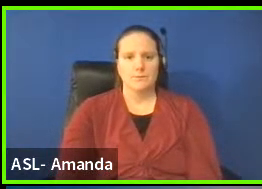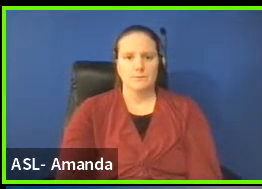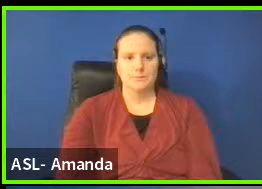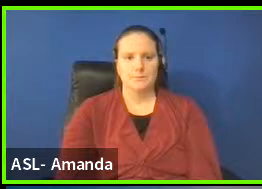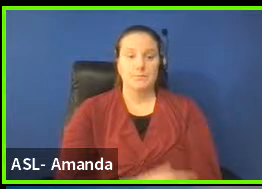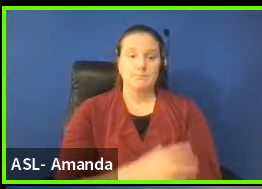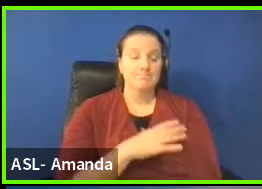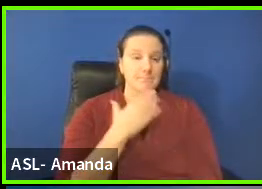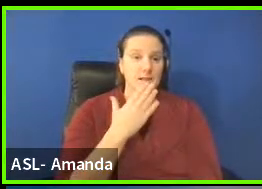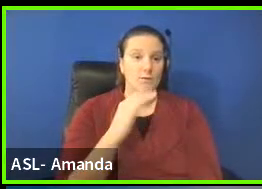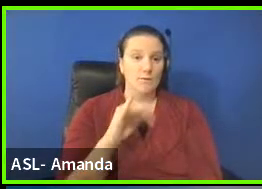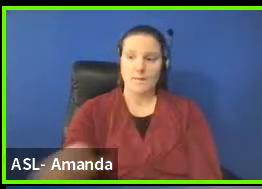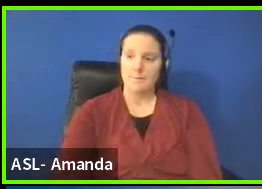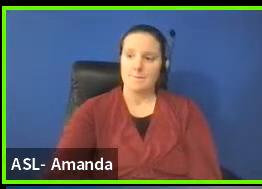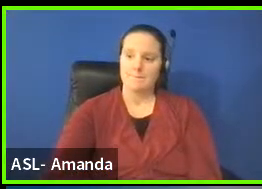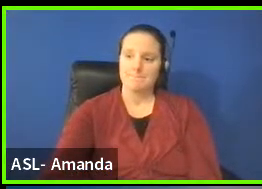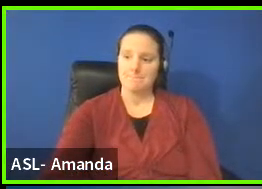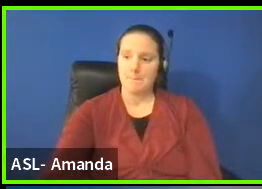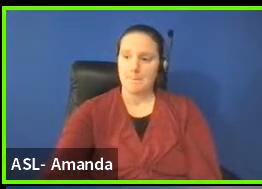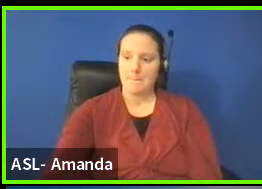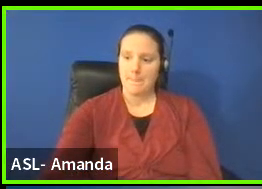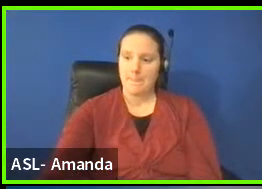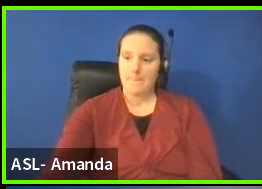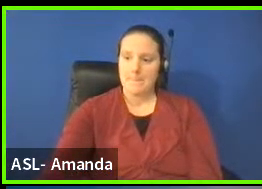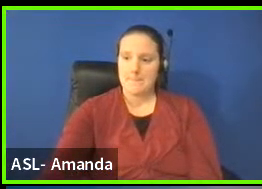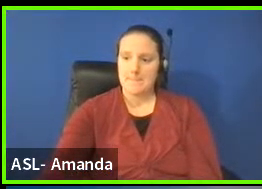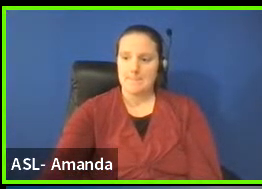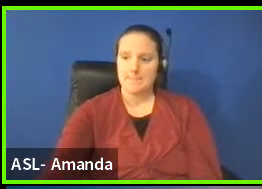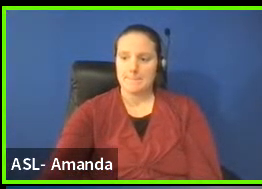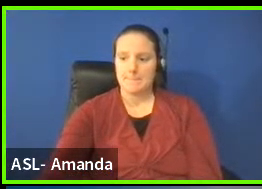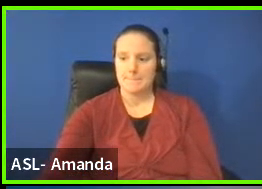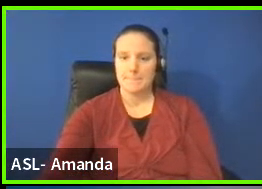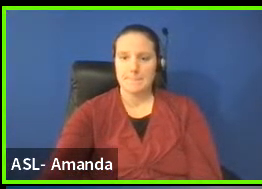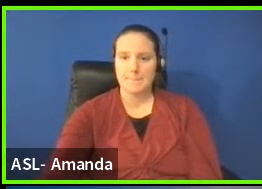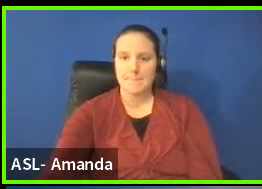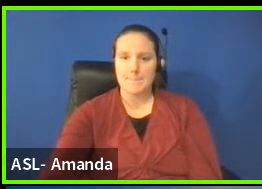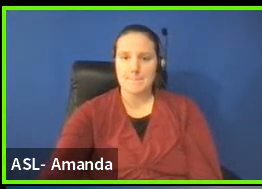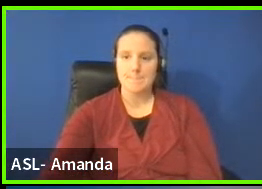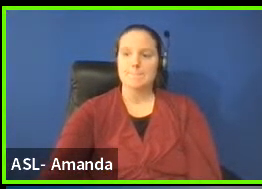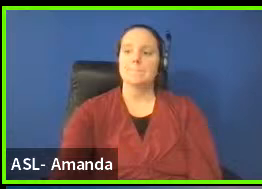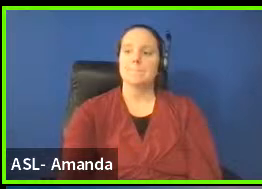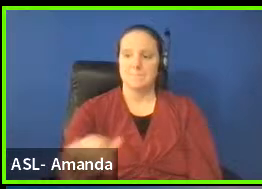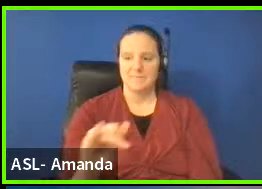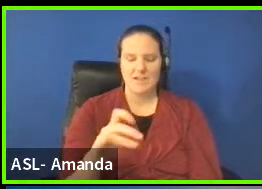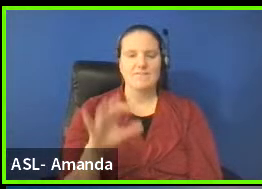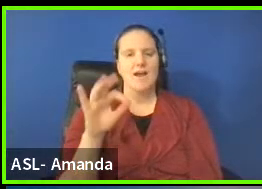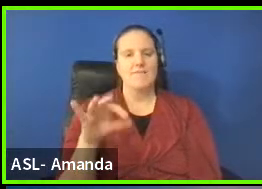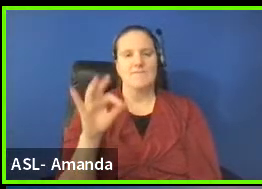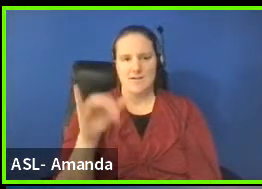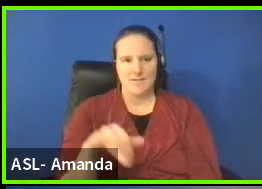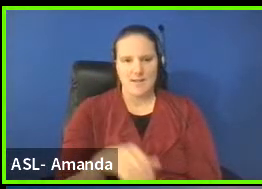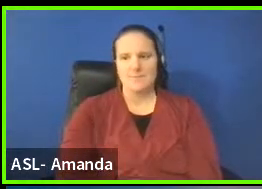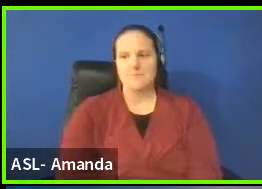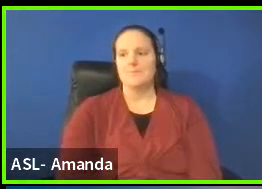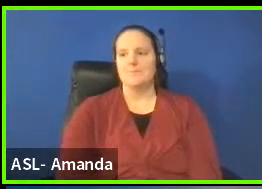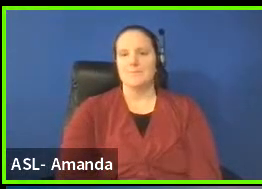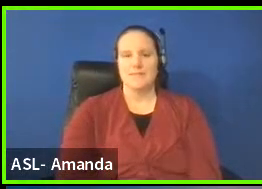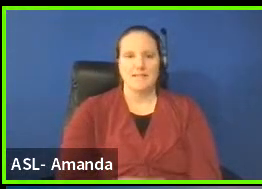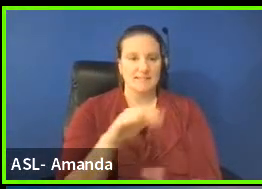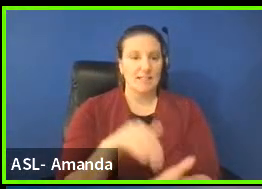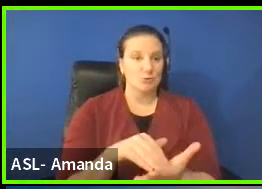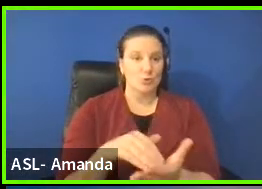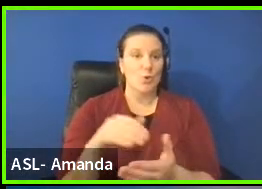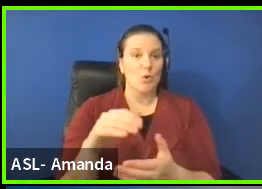But thank you for that. Thanks. Jonah, I think I found it. It was the Central Corridor